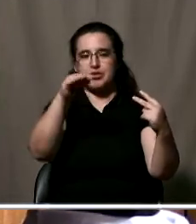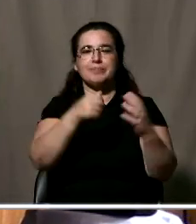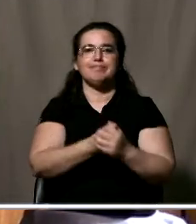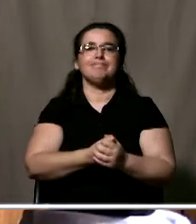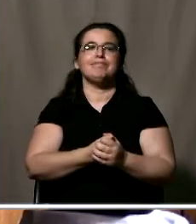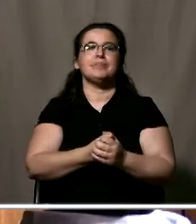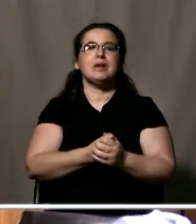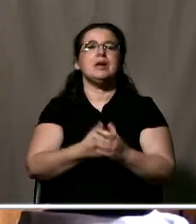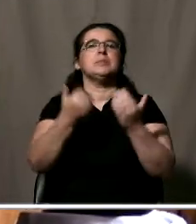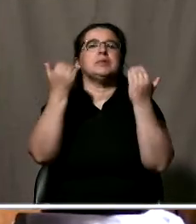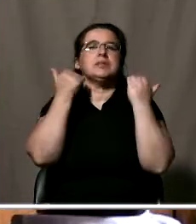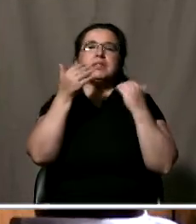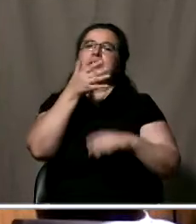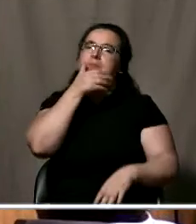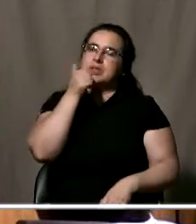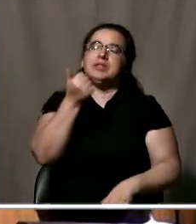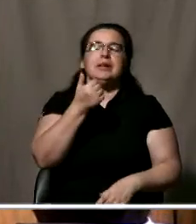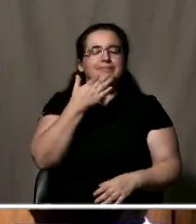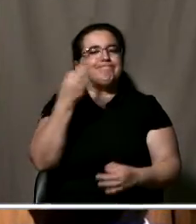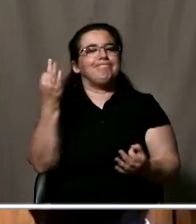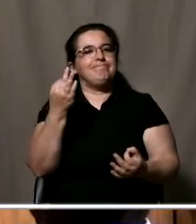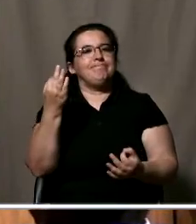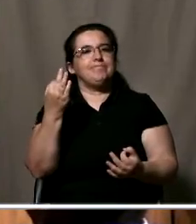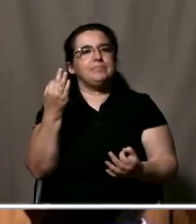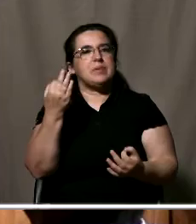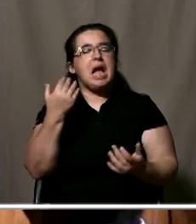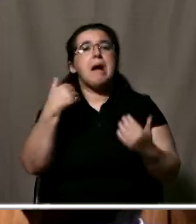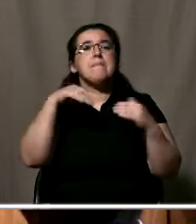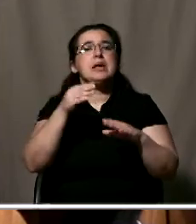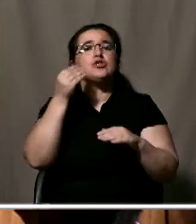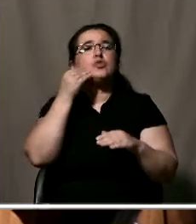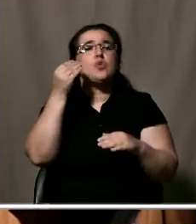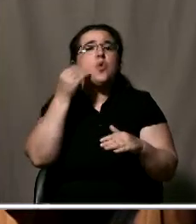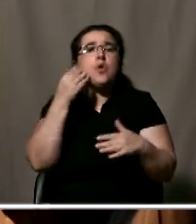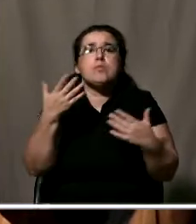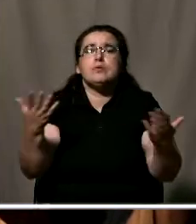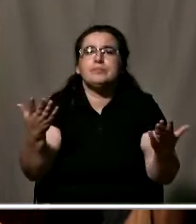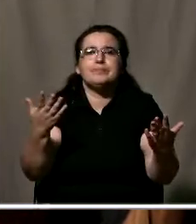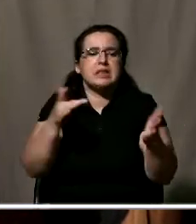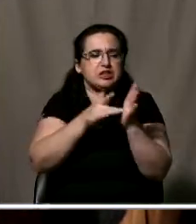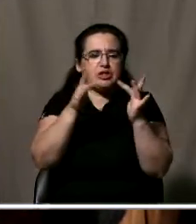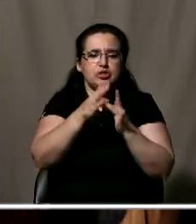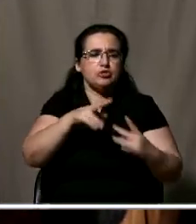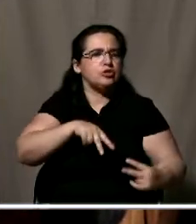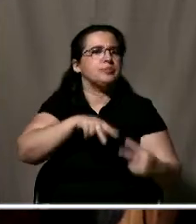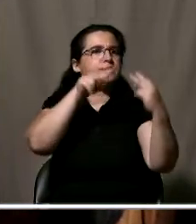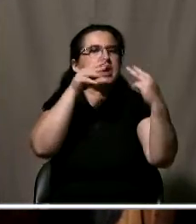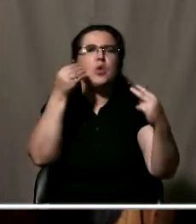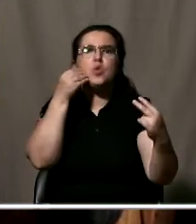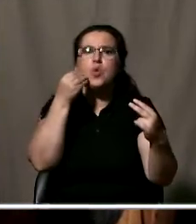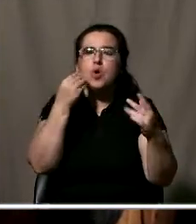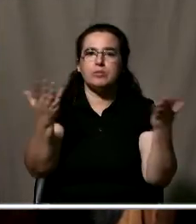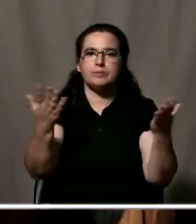Uma bonita mensagem, é bonito dizer isso. But how? Do you look mas como é que se olha para Jesus?